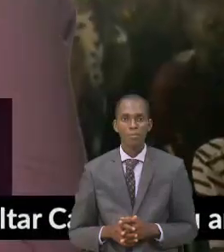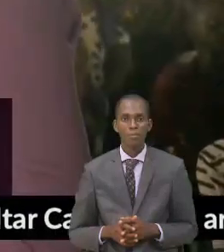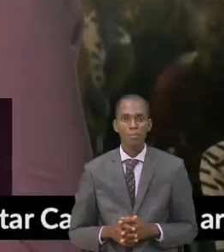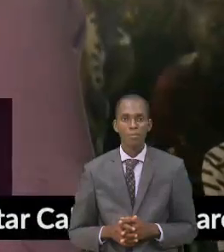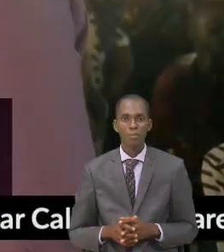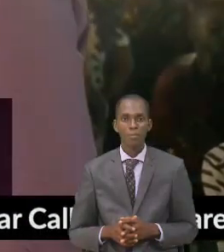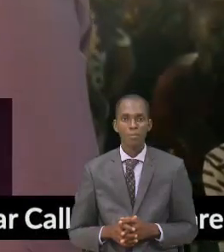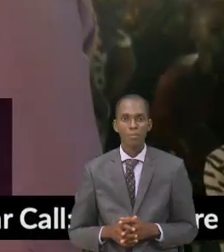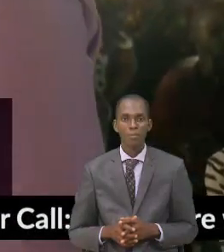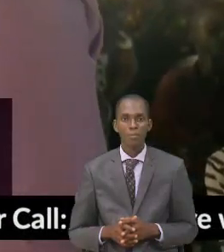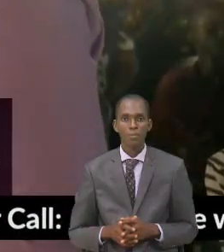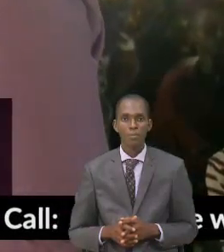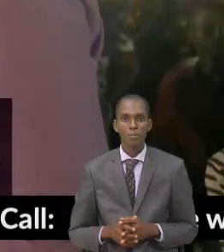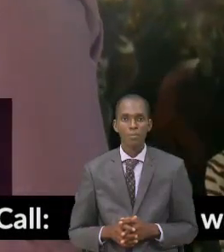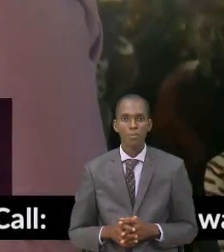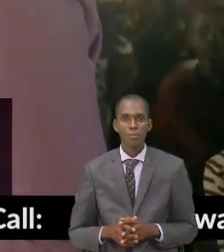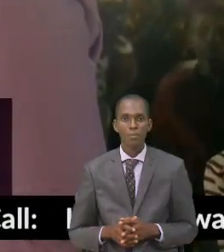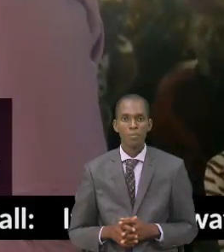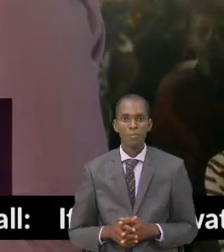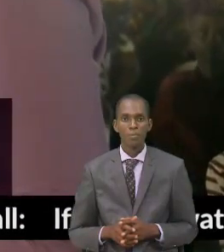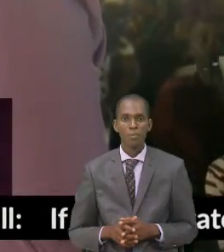Let's do that quickly.